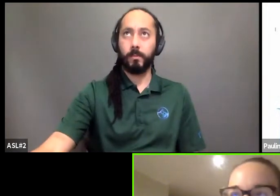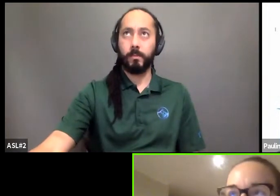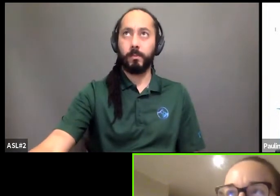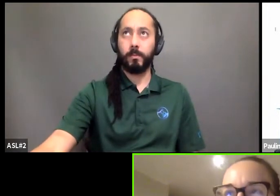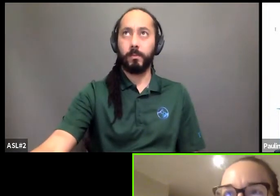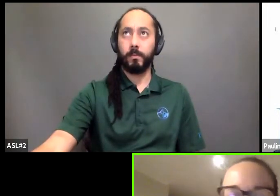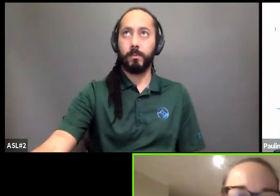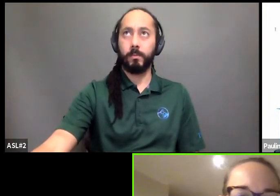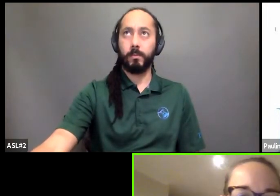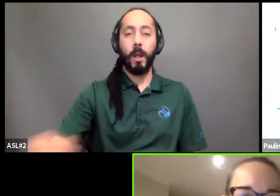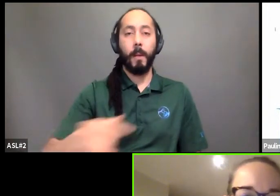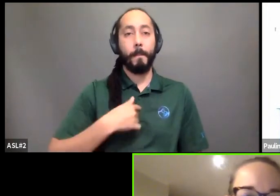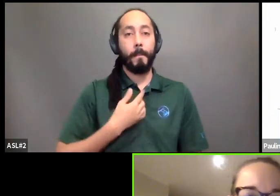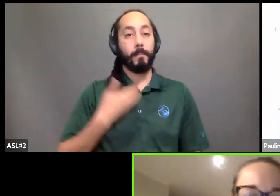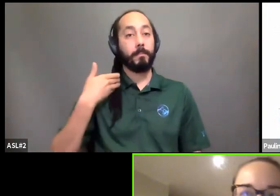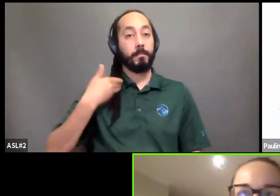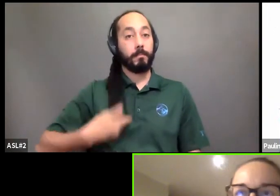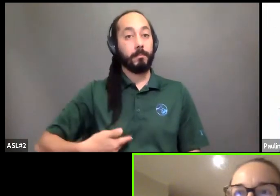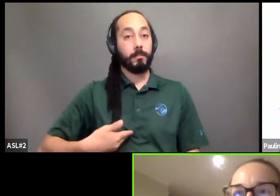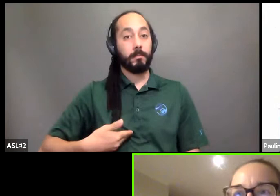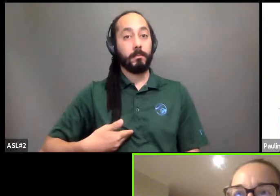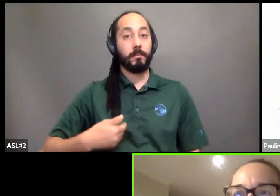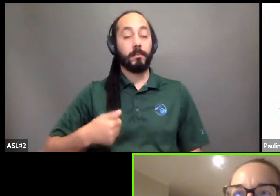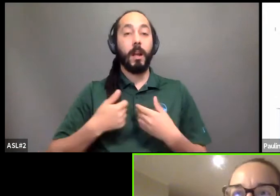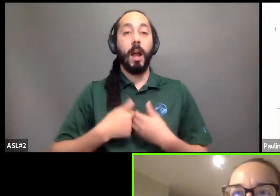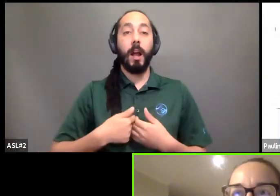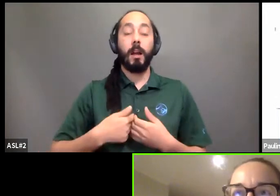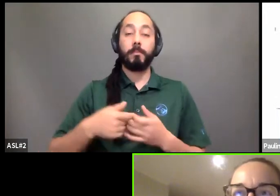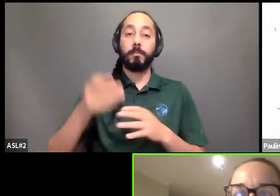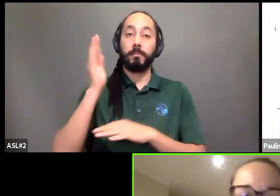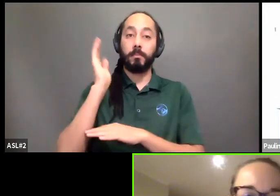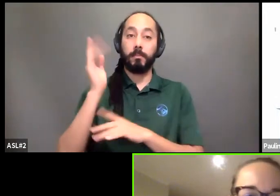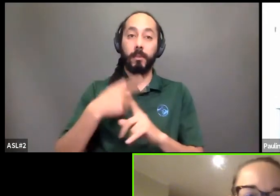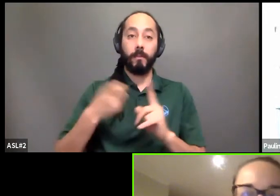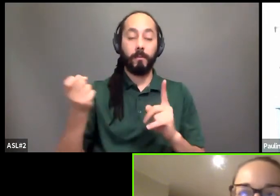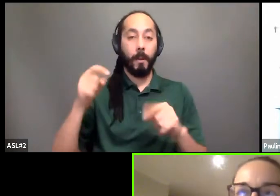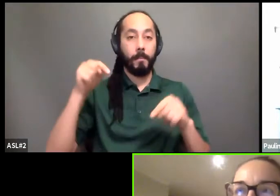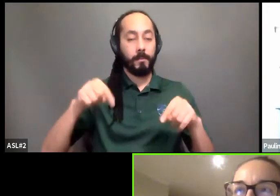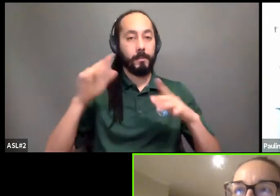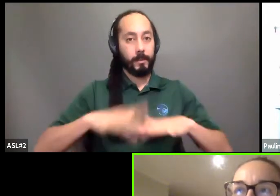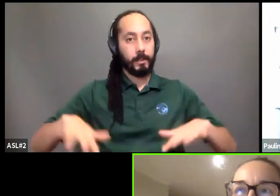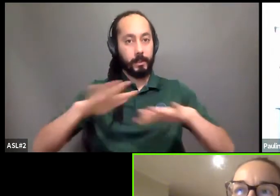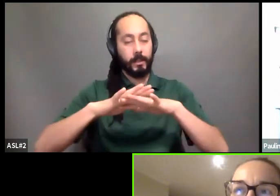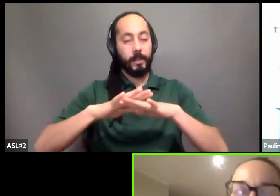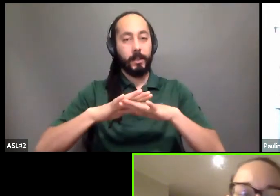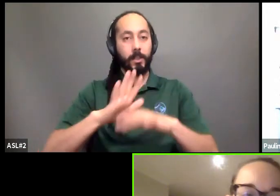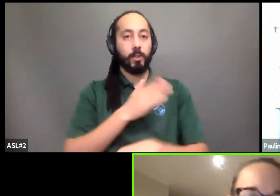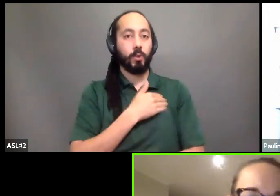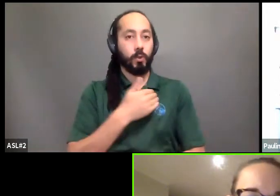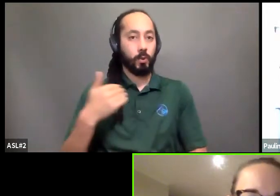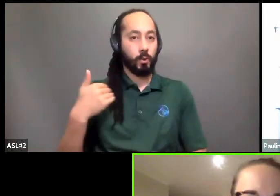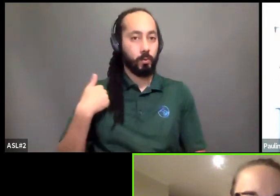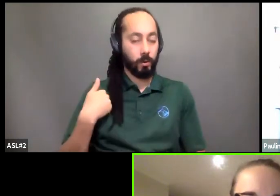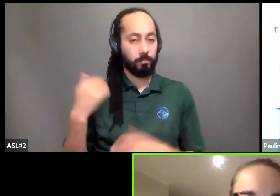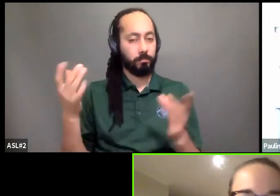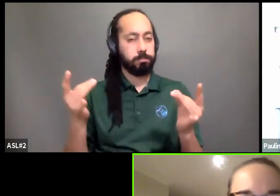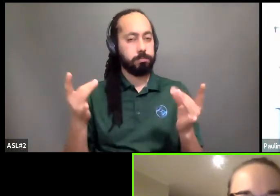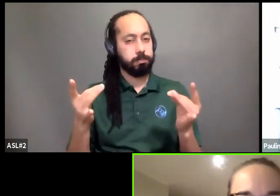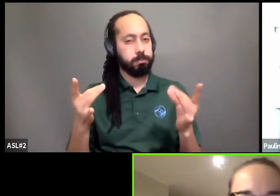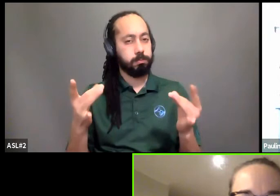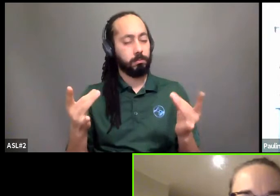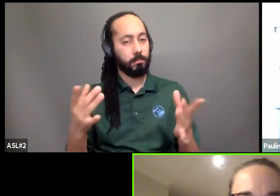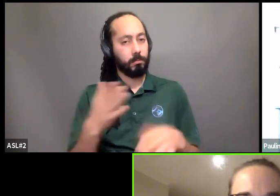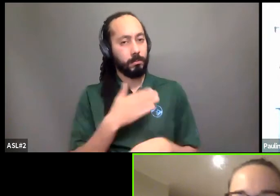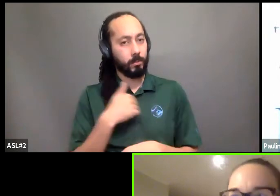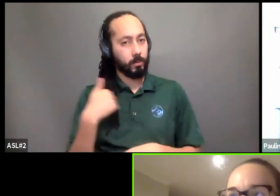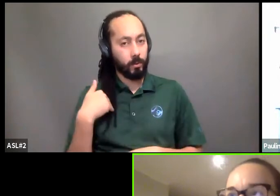done as well, and say that I'm speaking to you from the contested lands of Toronto, where there are long histories of